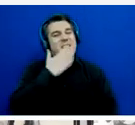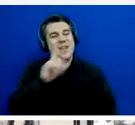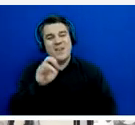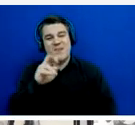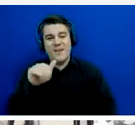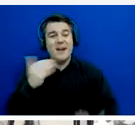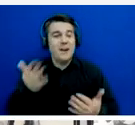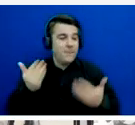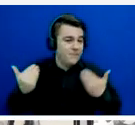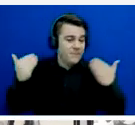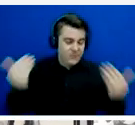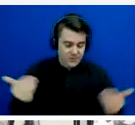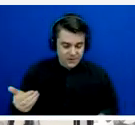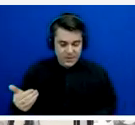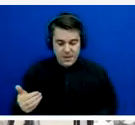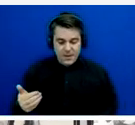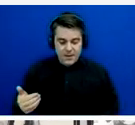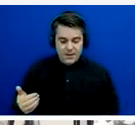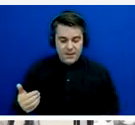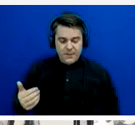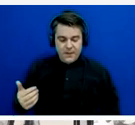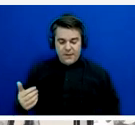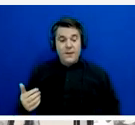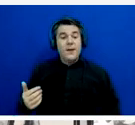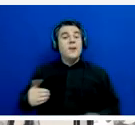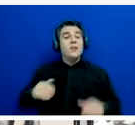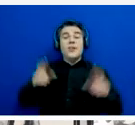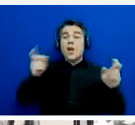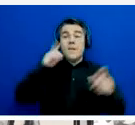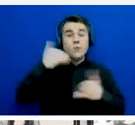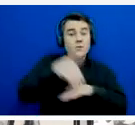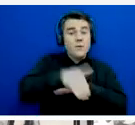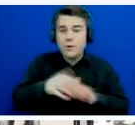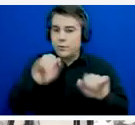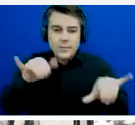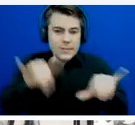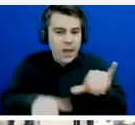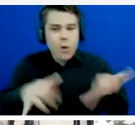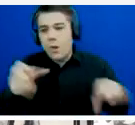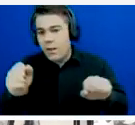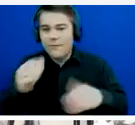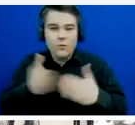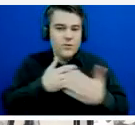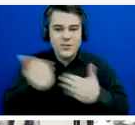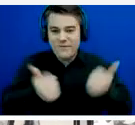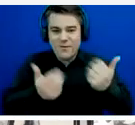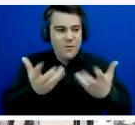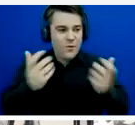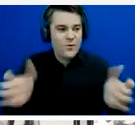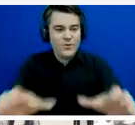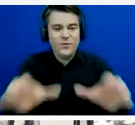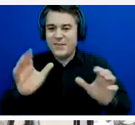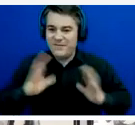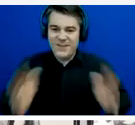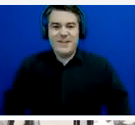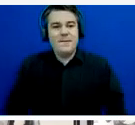into the topic for tonight. You're welcome to stay or leave, whichever one you want to do. That's fine either way. Okay,